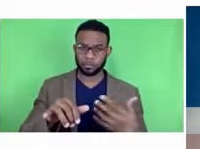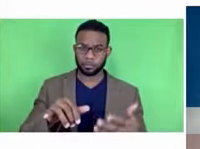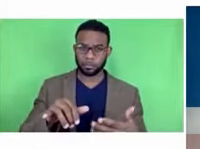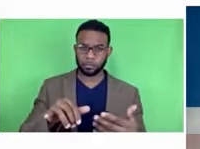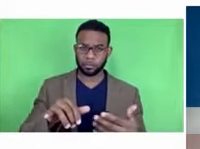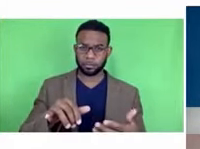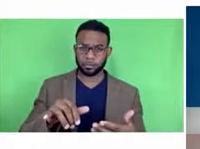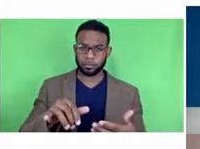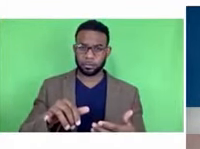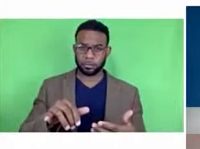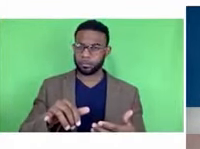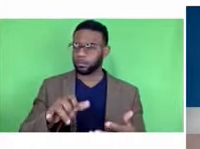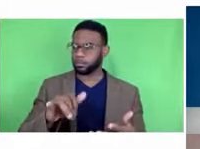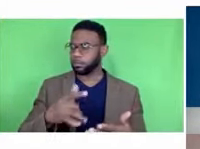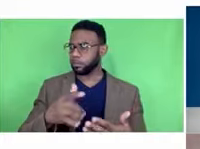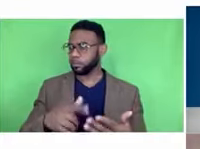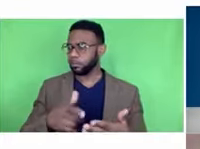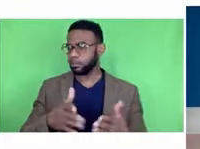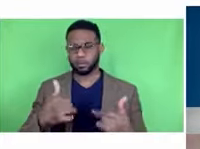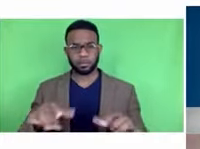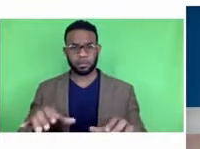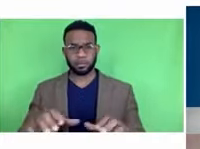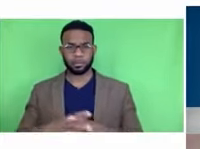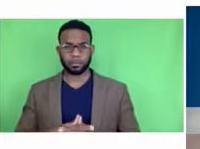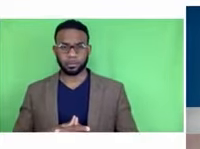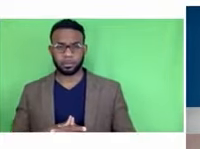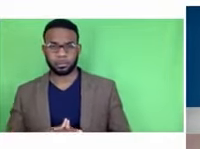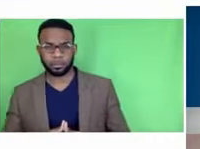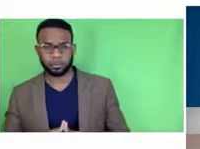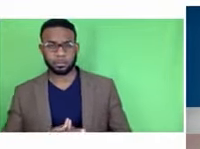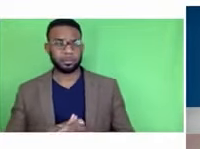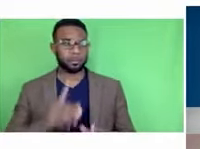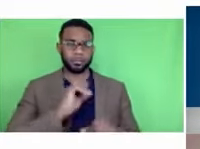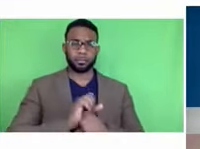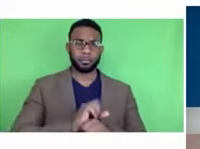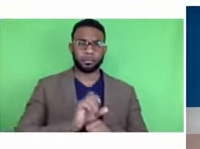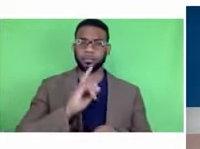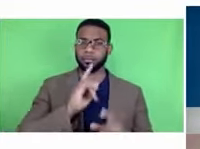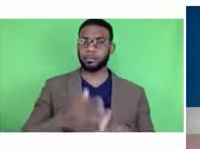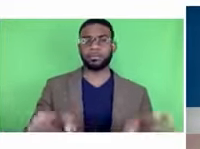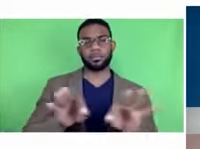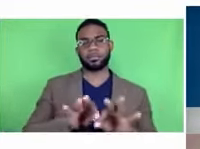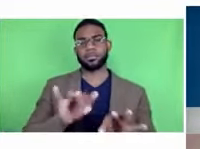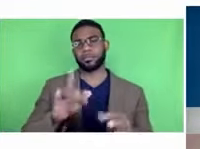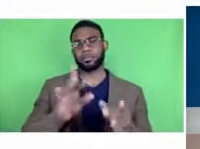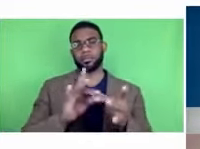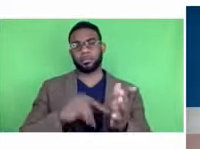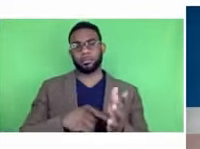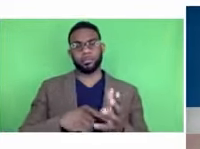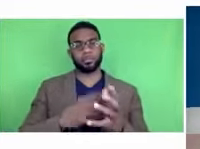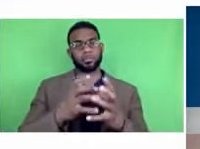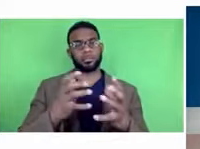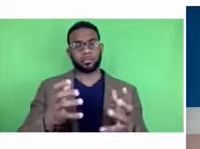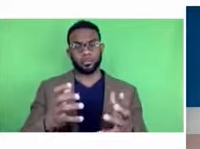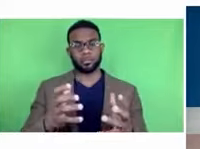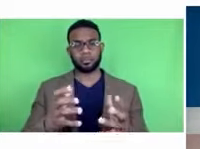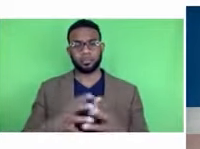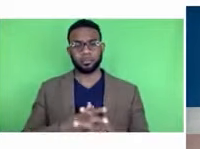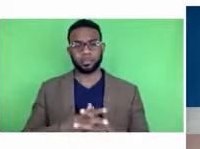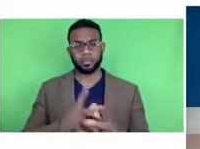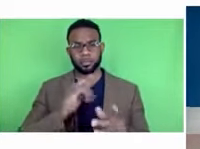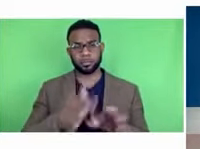what events like this are allowing us to do. Absolutely. And that's really important that you mentioned that. There's a lot of really important